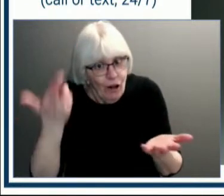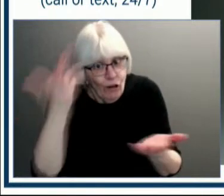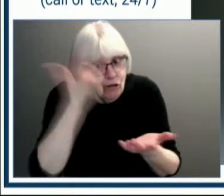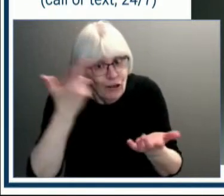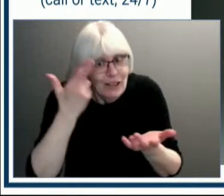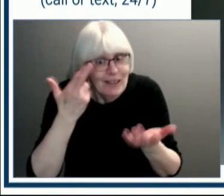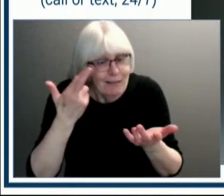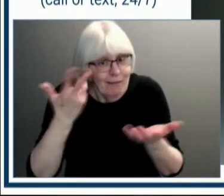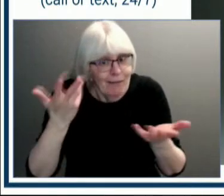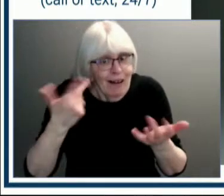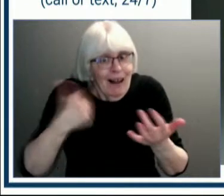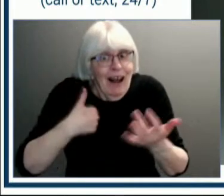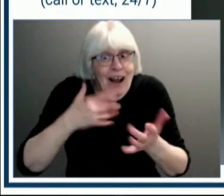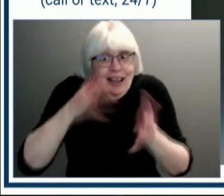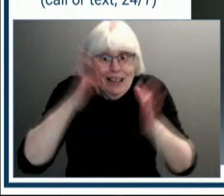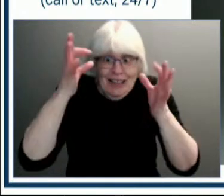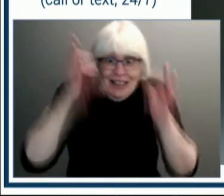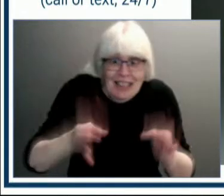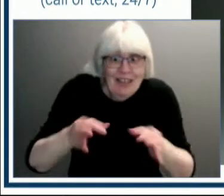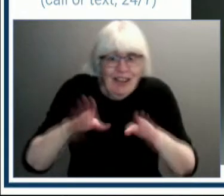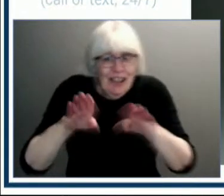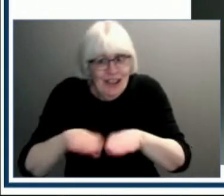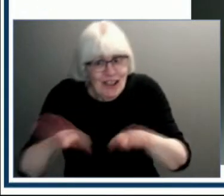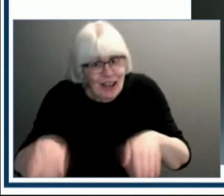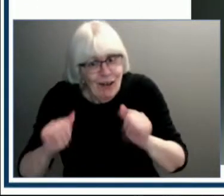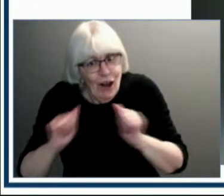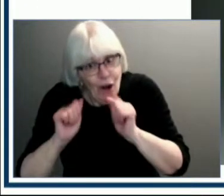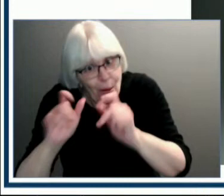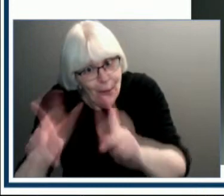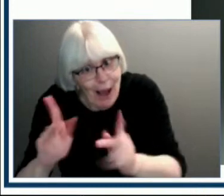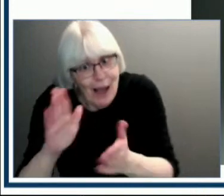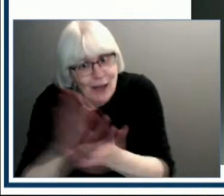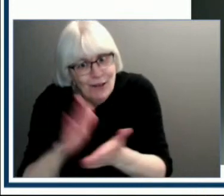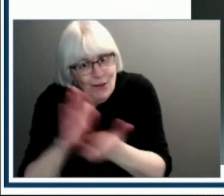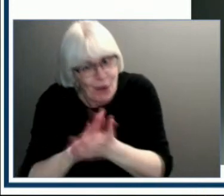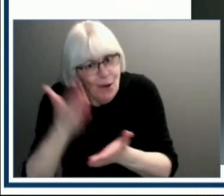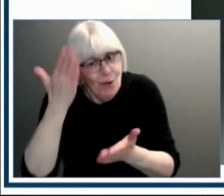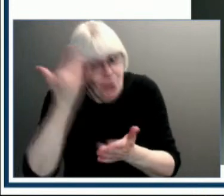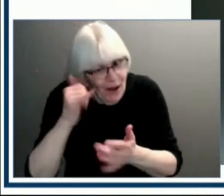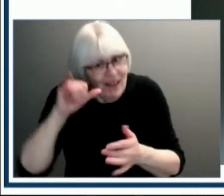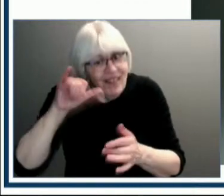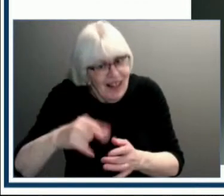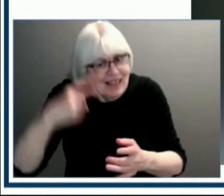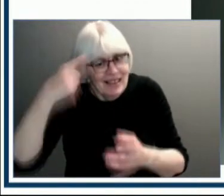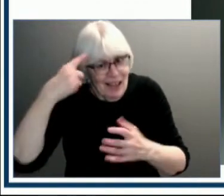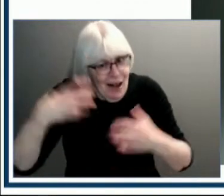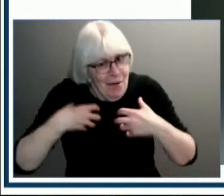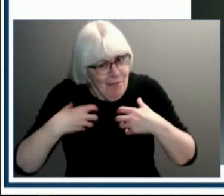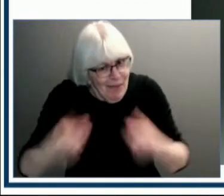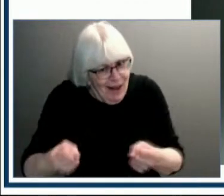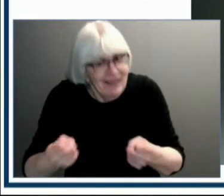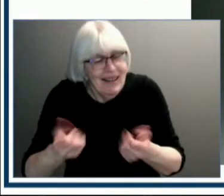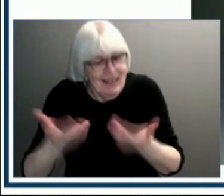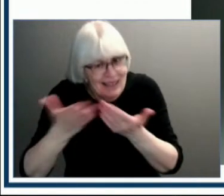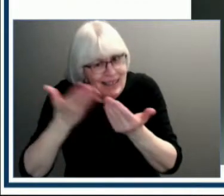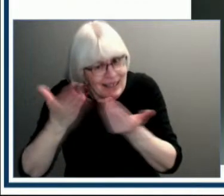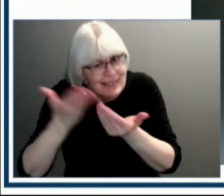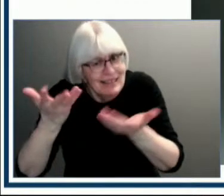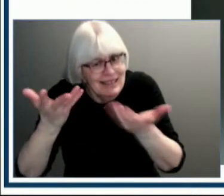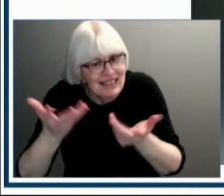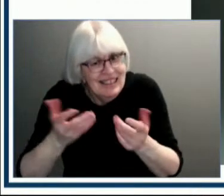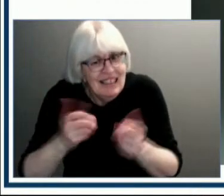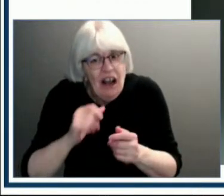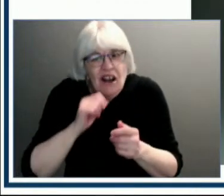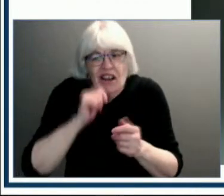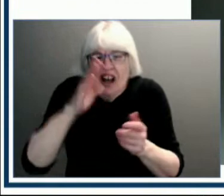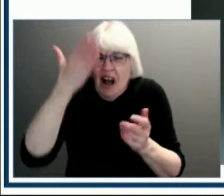Why, I had a question earlier today about why aren't we going to a tight lockdown? Well, the substantive impacts on